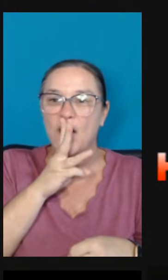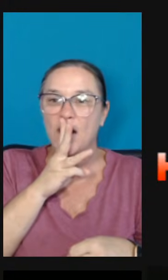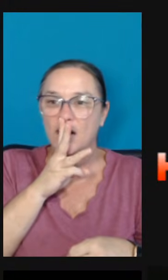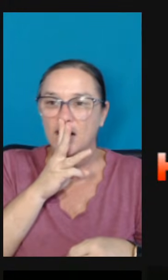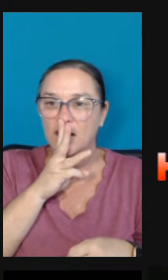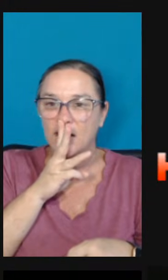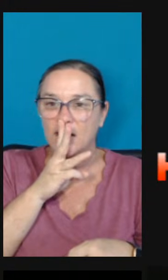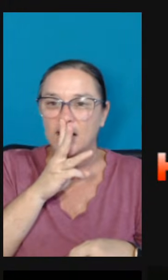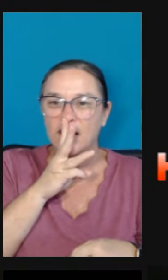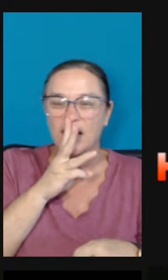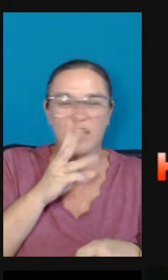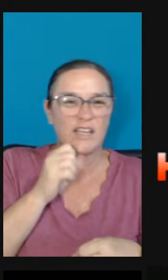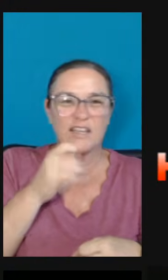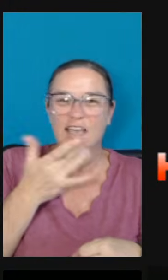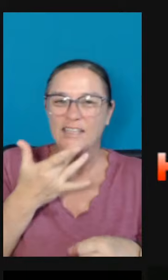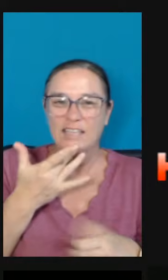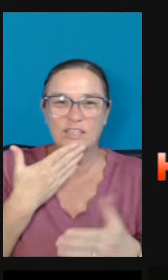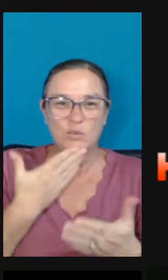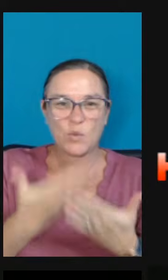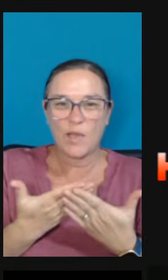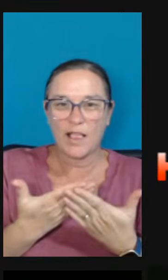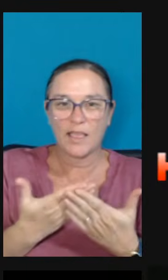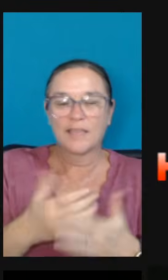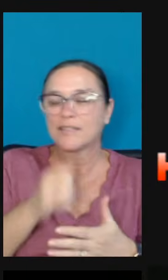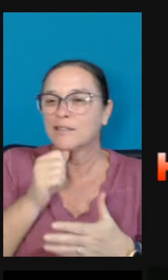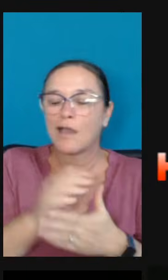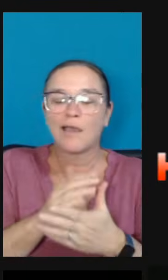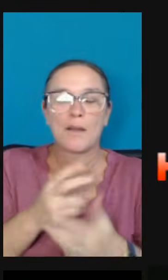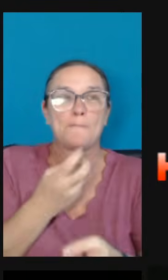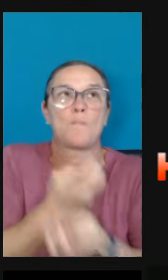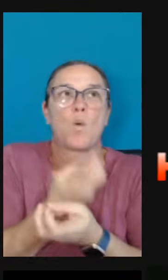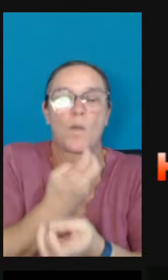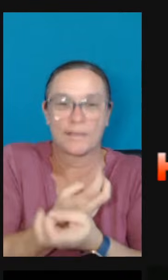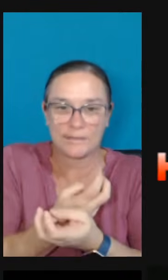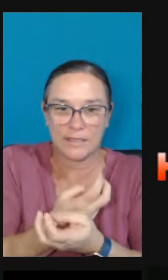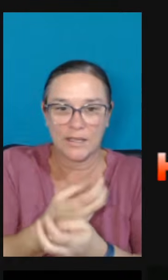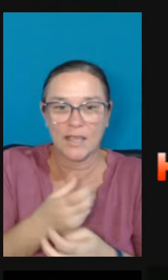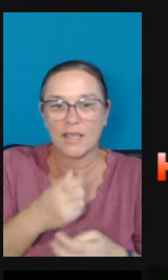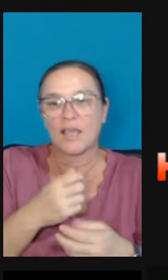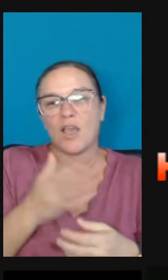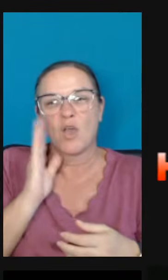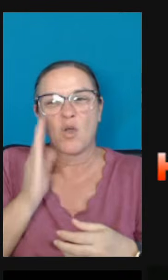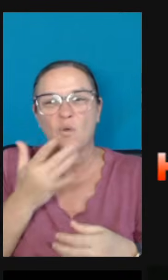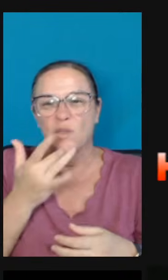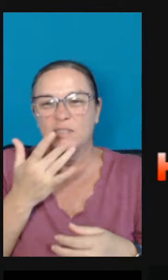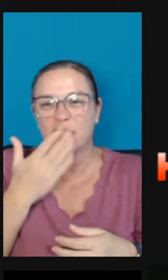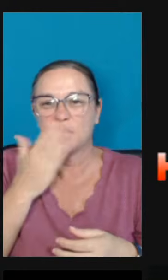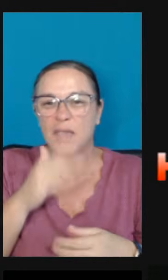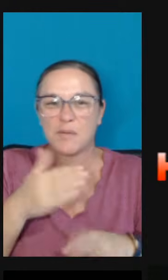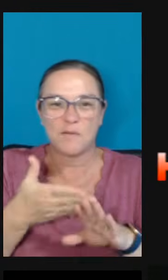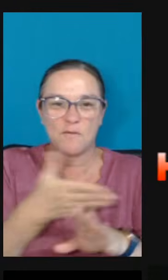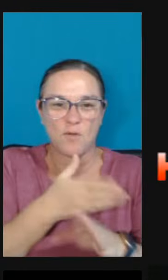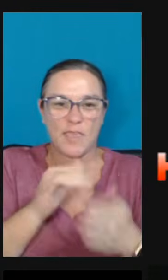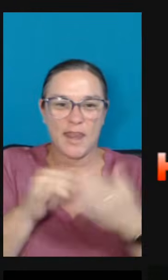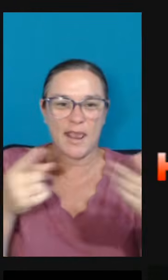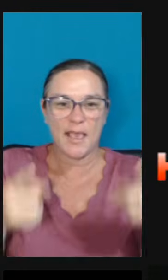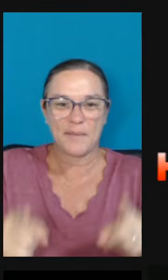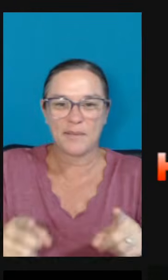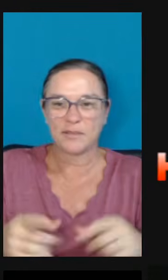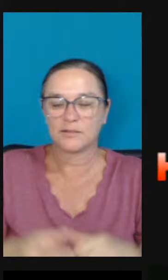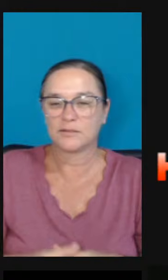risk. So don't have to worry about it poisoning you. It might start tasting bad before that, before it actually gets to that point. You're not going to want to drink